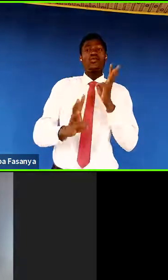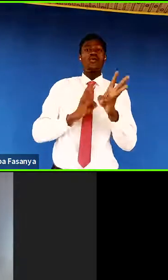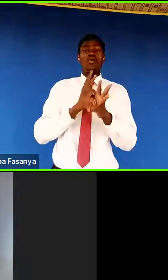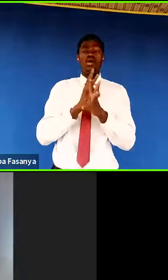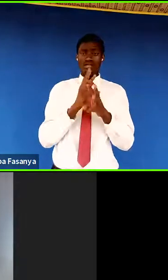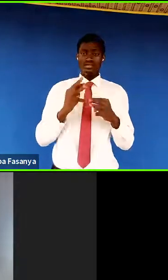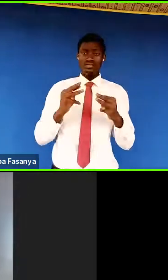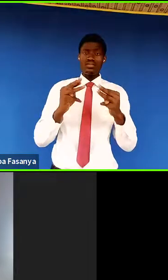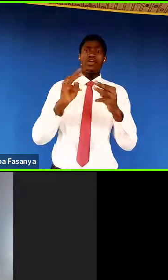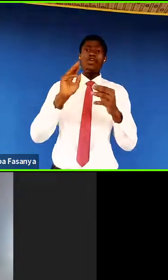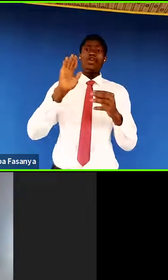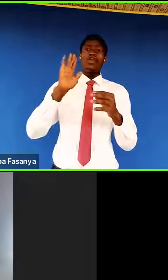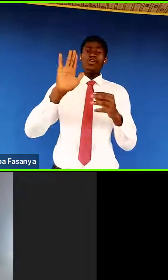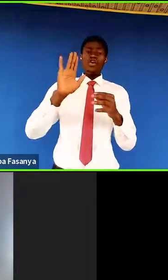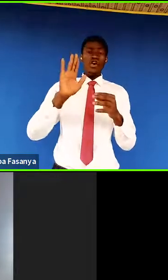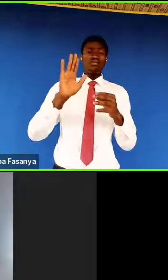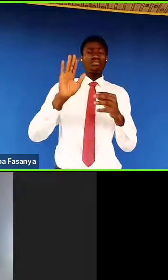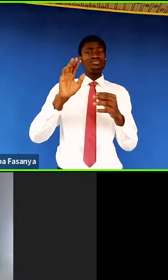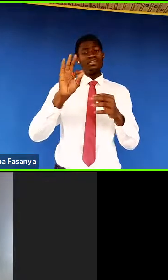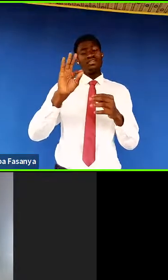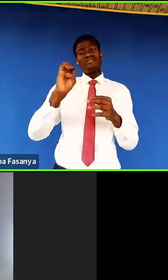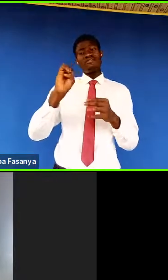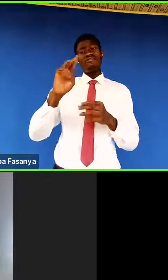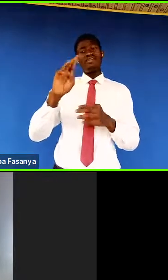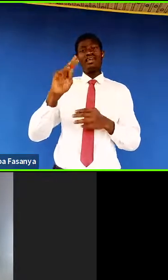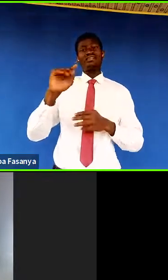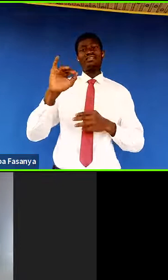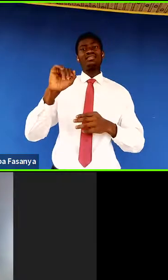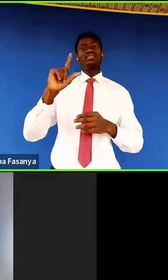preserved. Thank you, Dr. J, for that